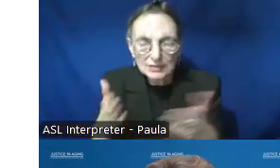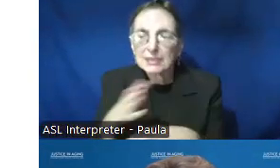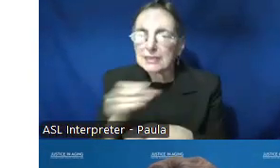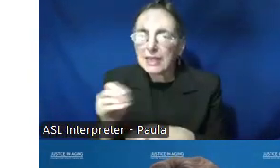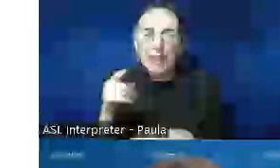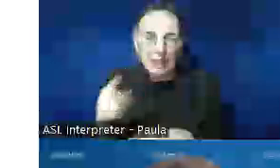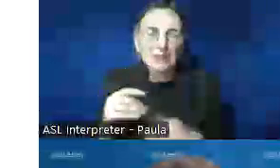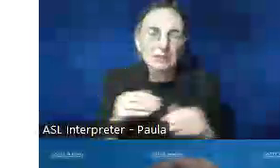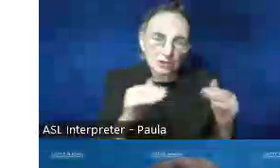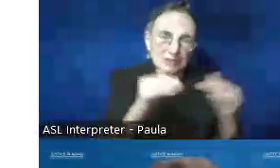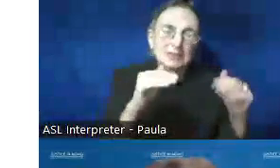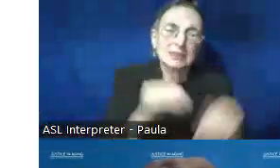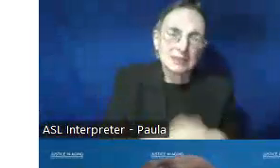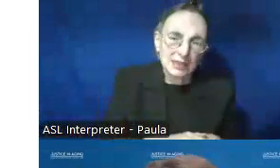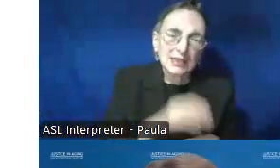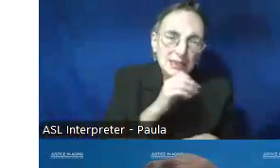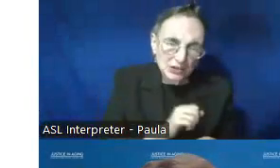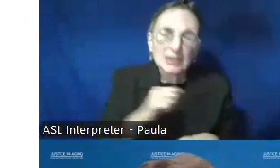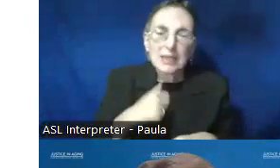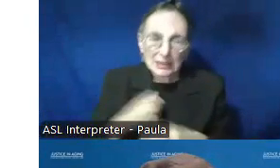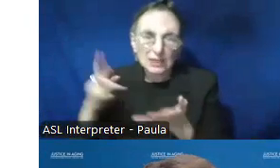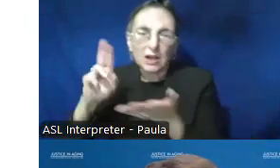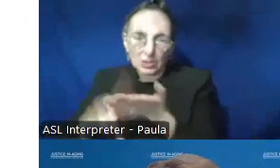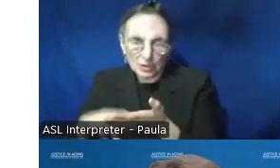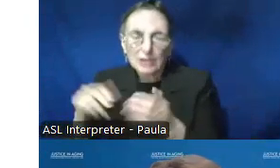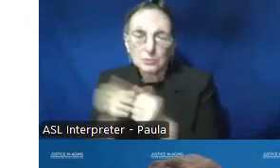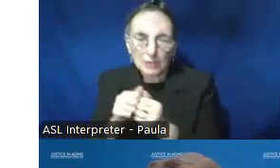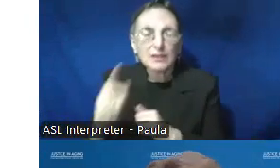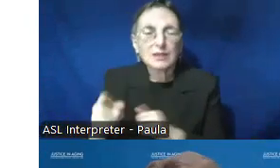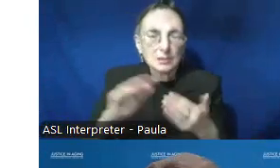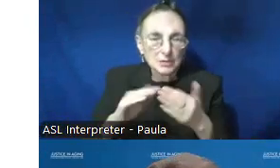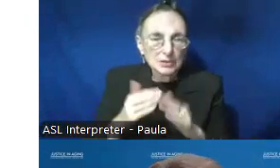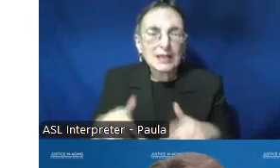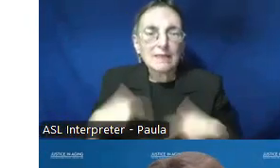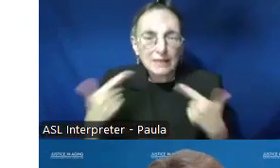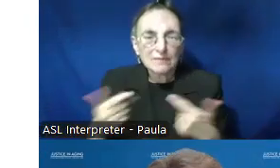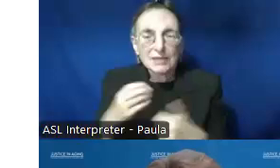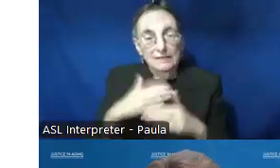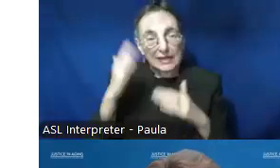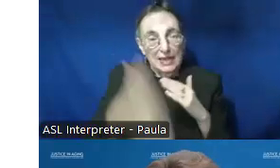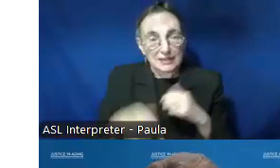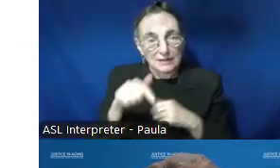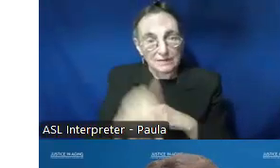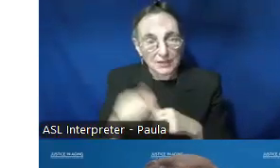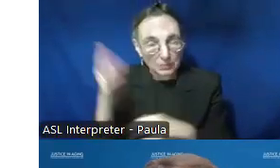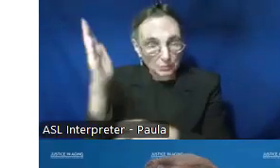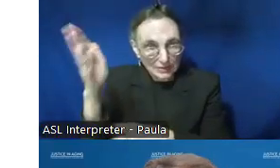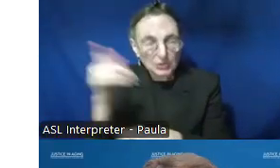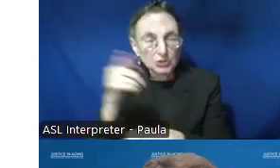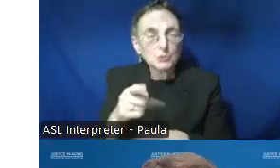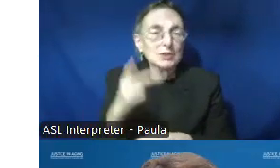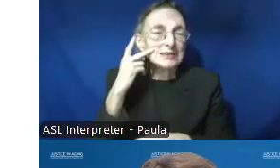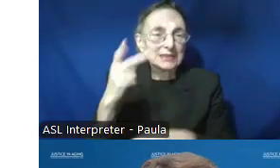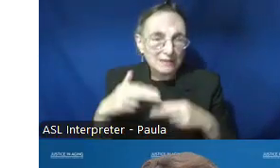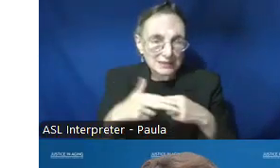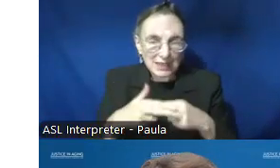contract with the Administration for Community Living. And I just want to say that at the end of this presentation, and you'll see the slide,